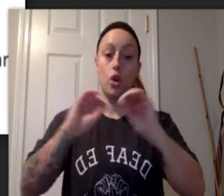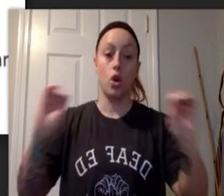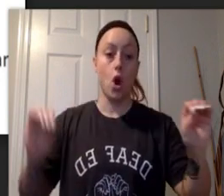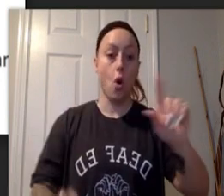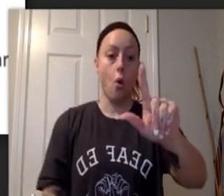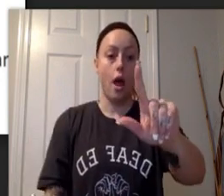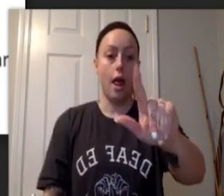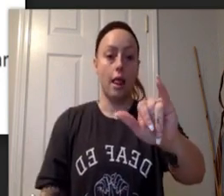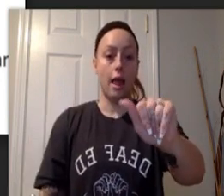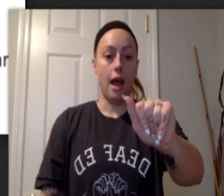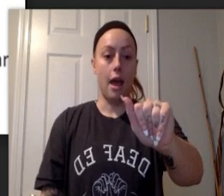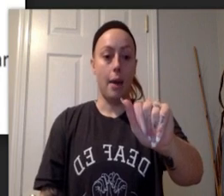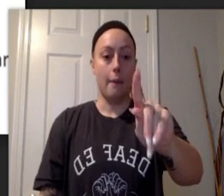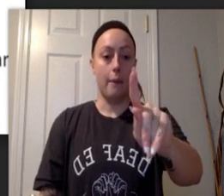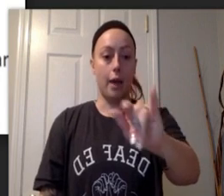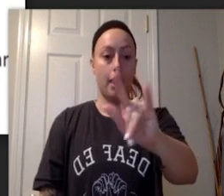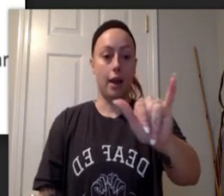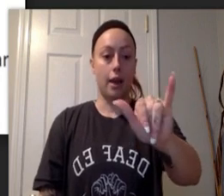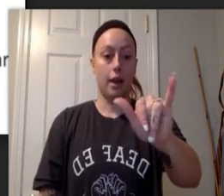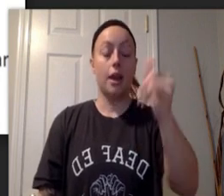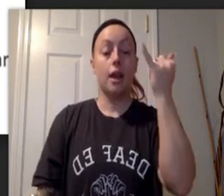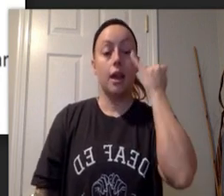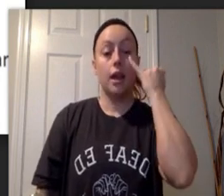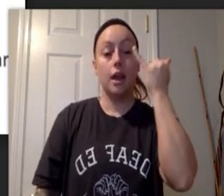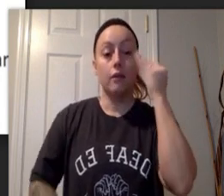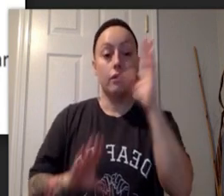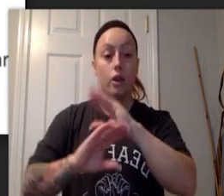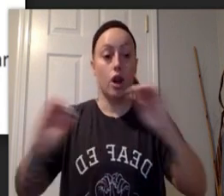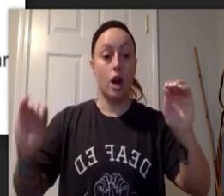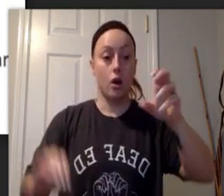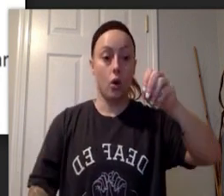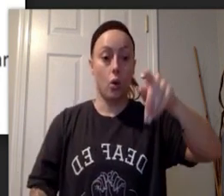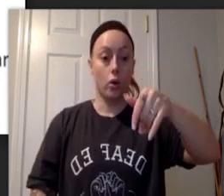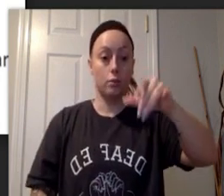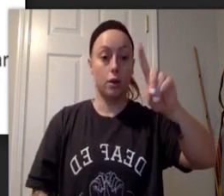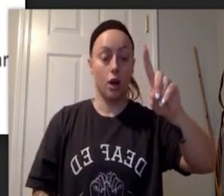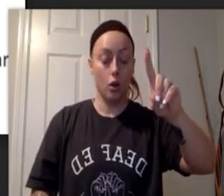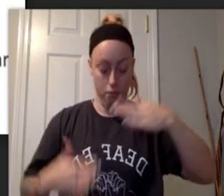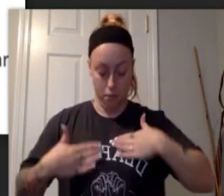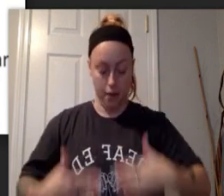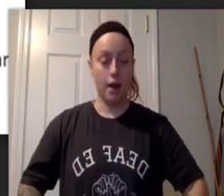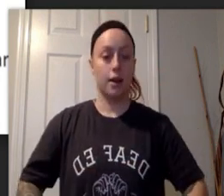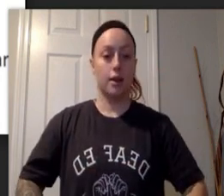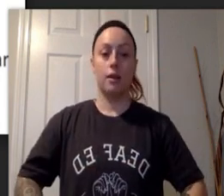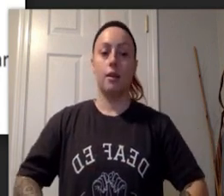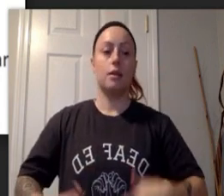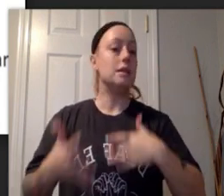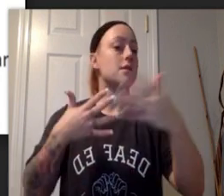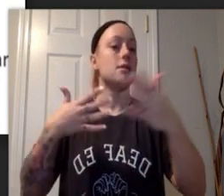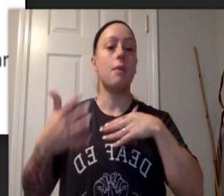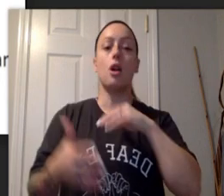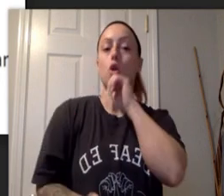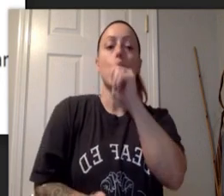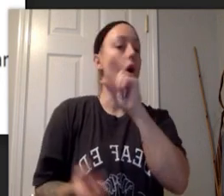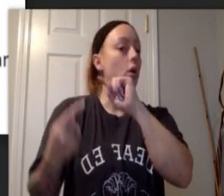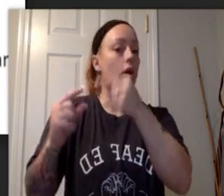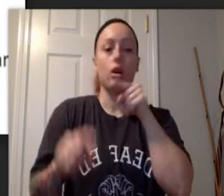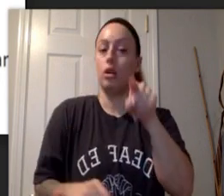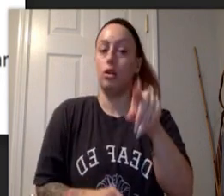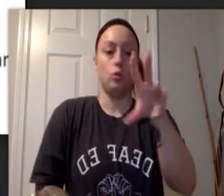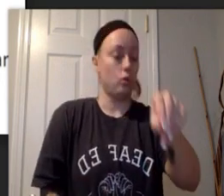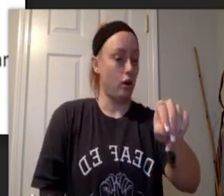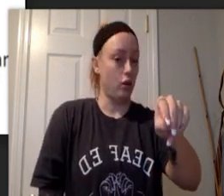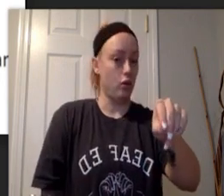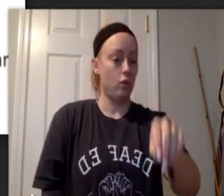does nothing if you don't have opioids in your system. So we're working towards this. We need greater education widespread. So someday we can just have them